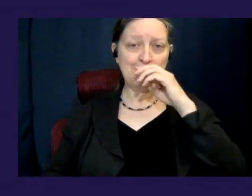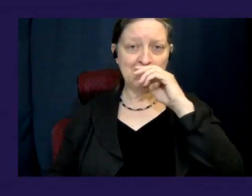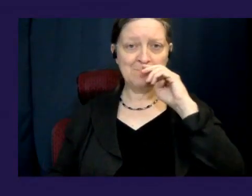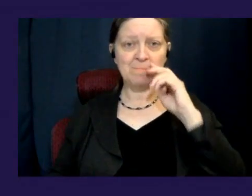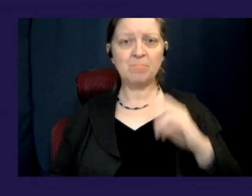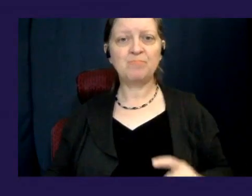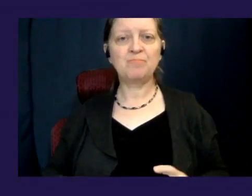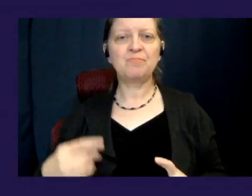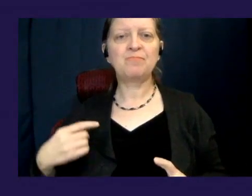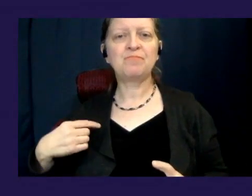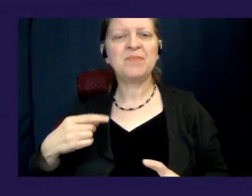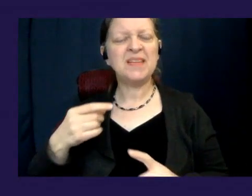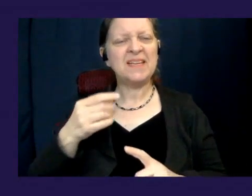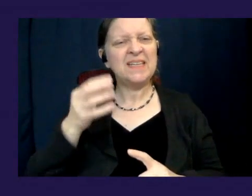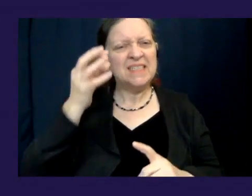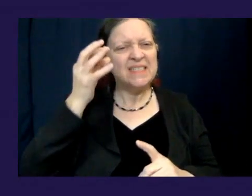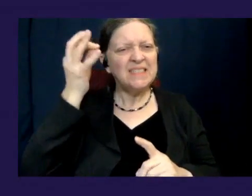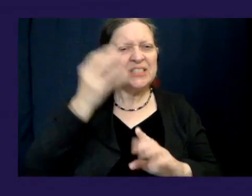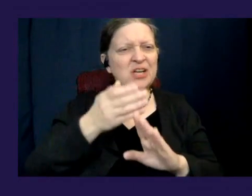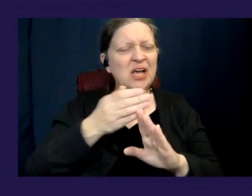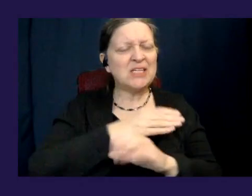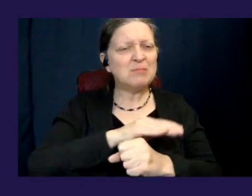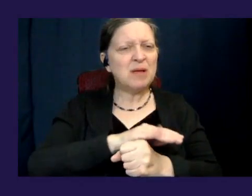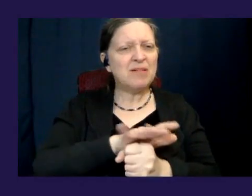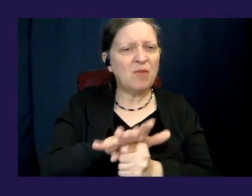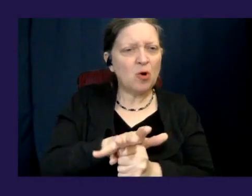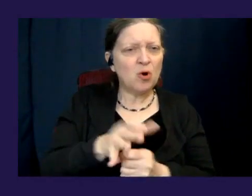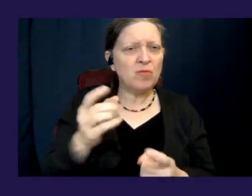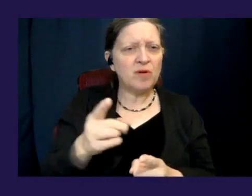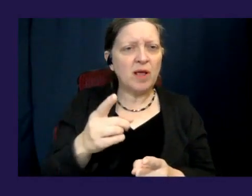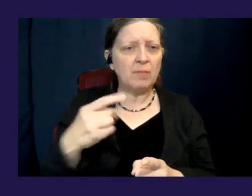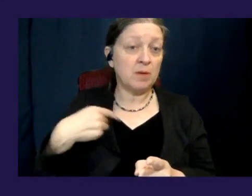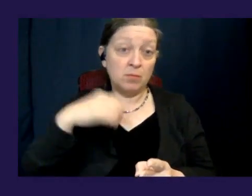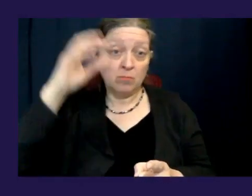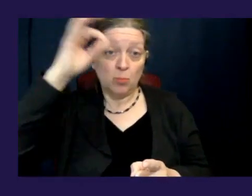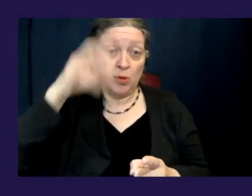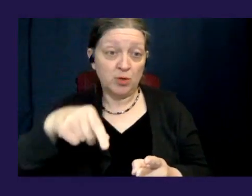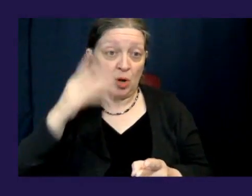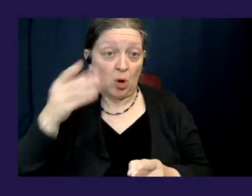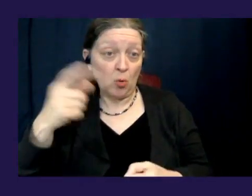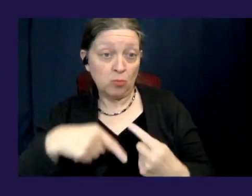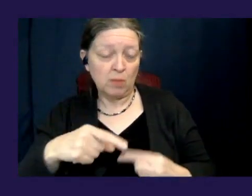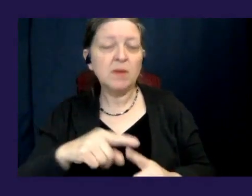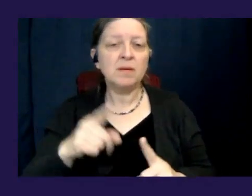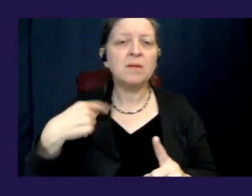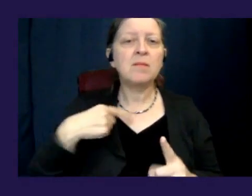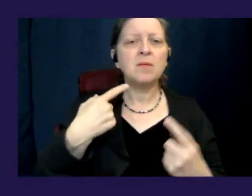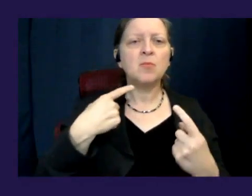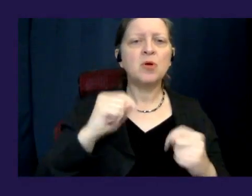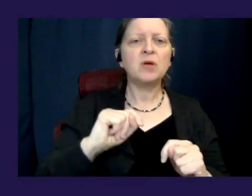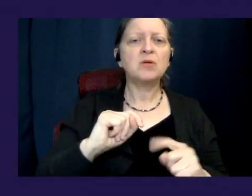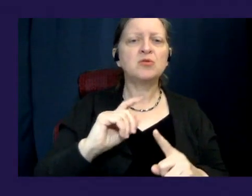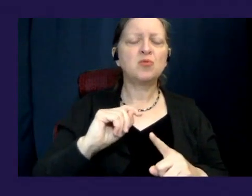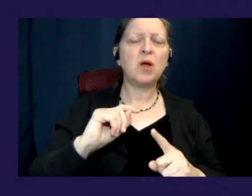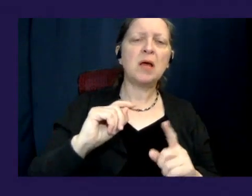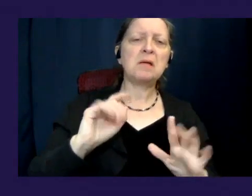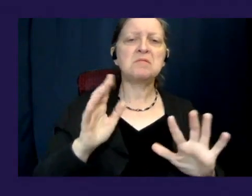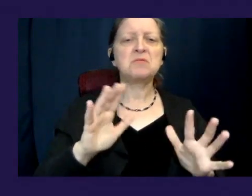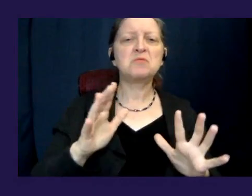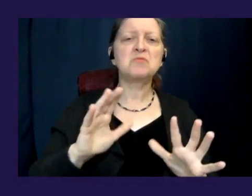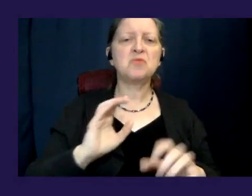just before COVID, of course, not knowing that COVID was going to hit, to map out, instead of to try and take the guesswork out of the system